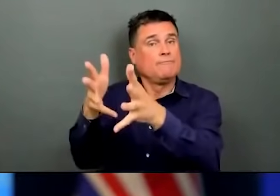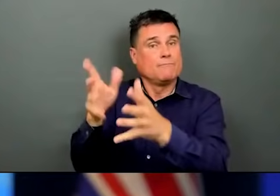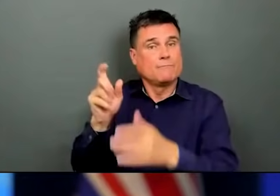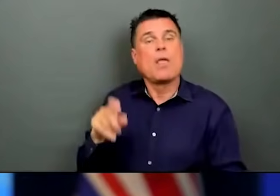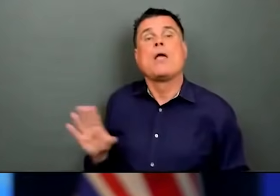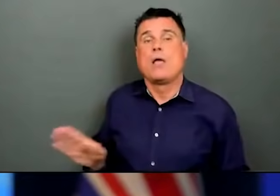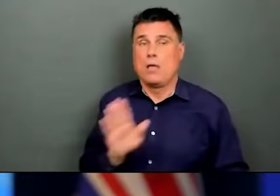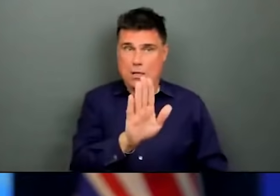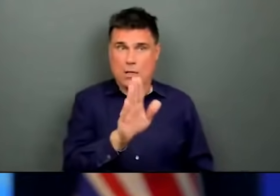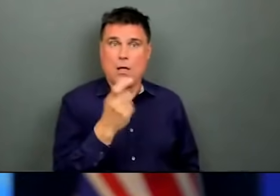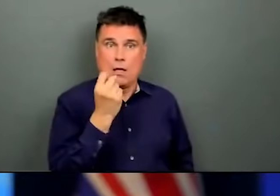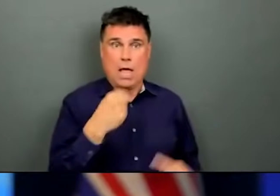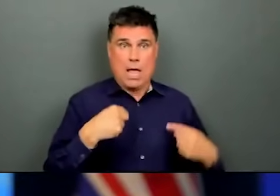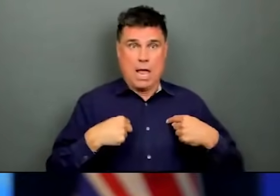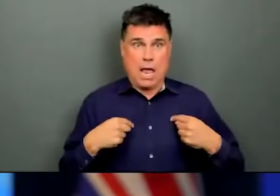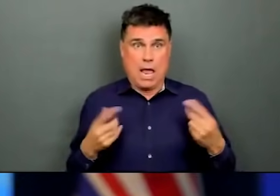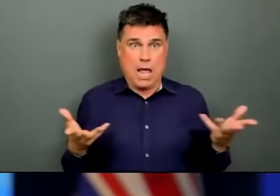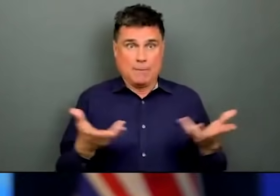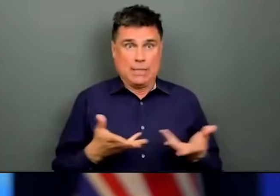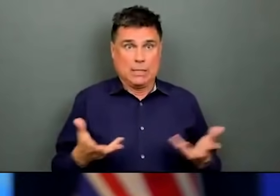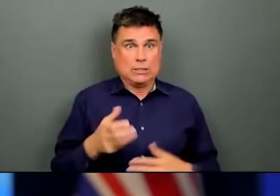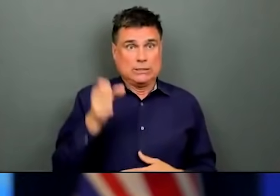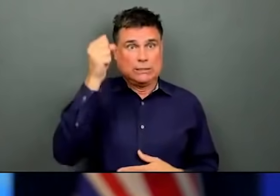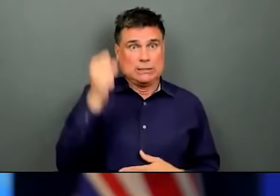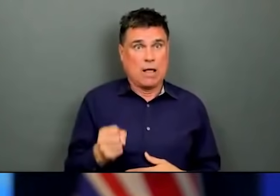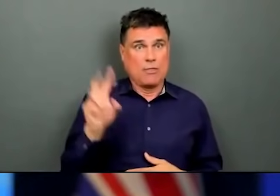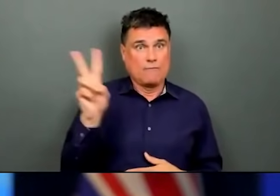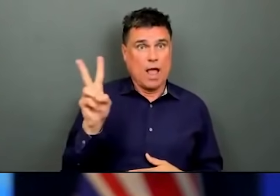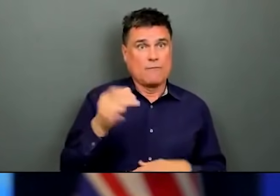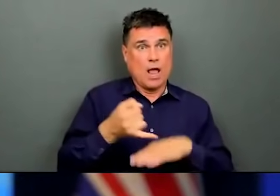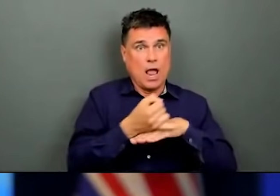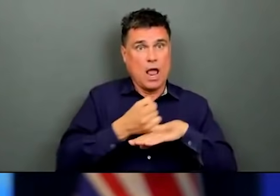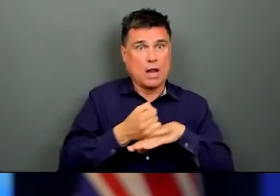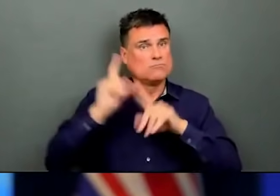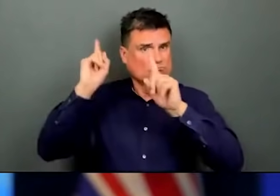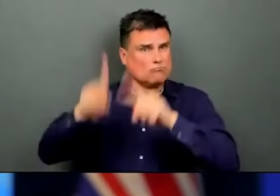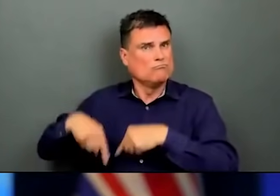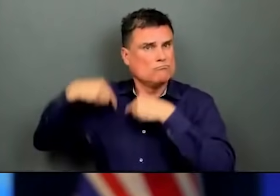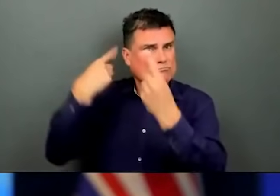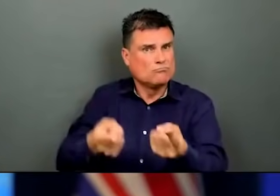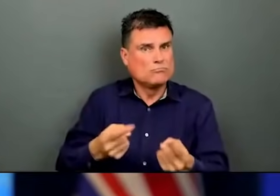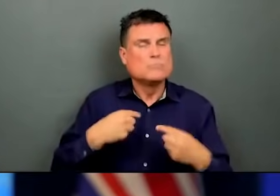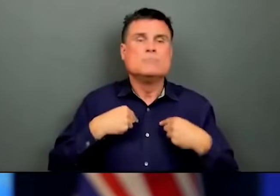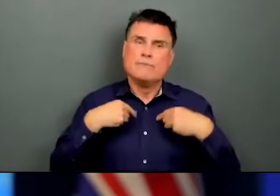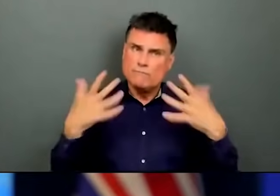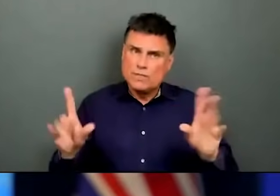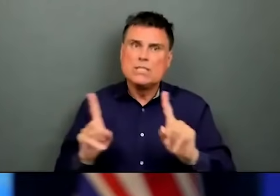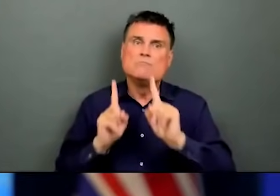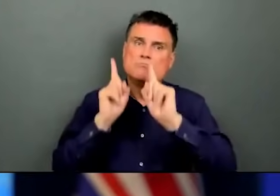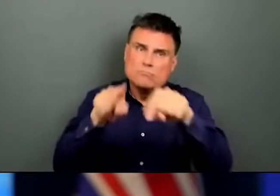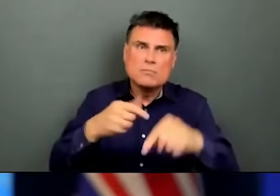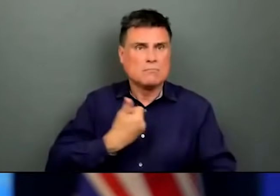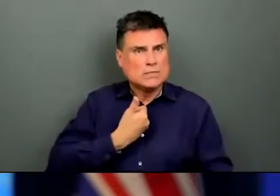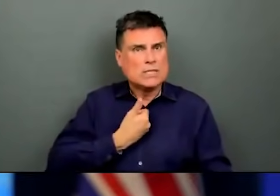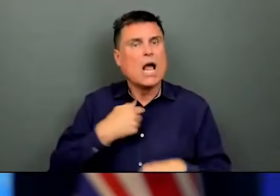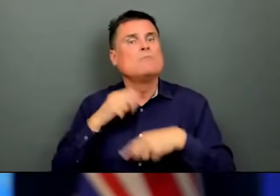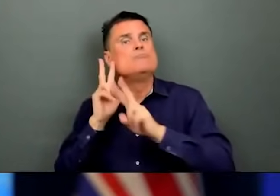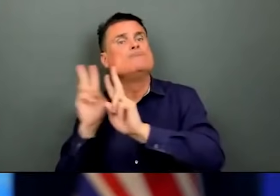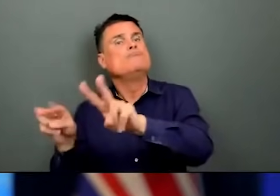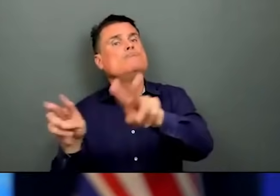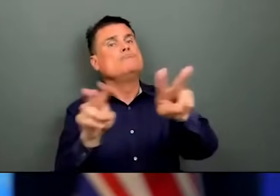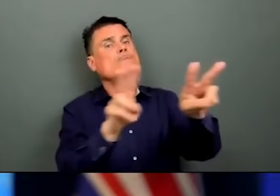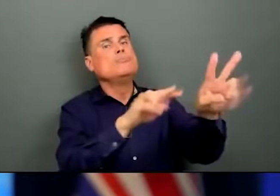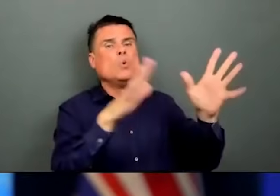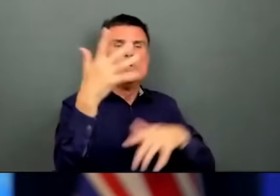of that time. I've visited the Walbran, I've visited the Big Cedar at Chiwatts, I've been in majestic forests. I understand